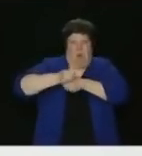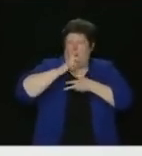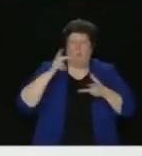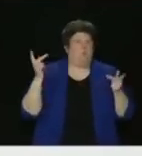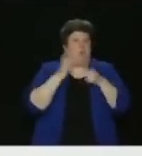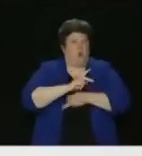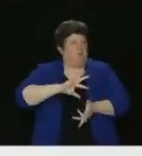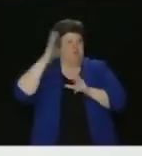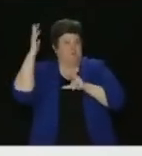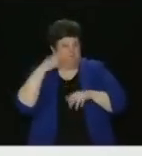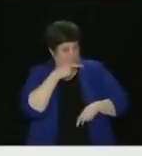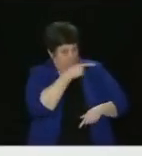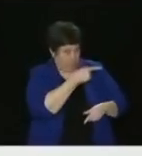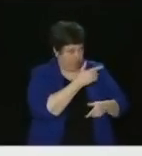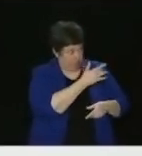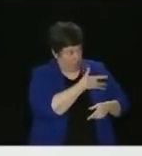reached?